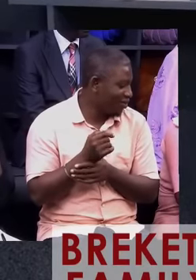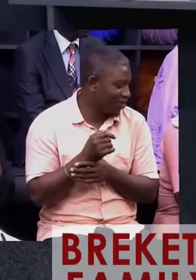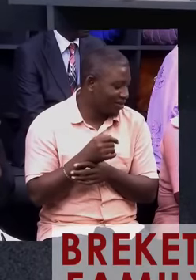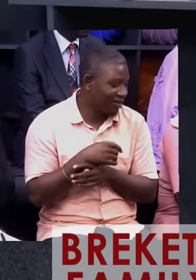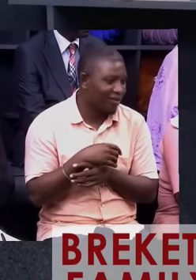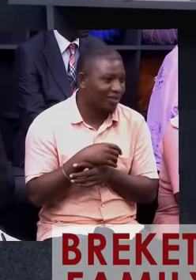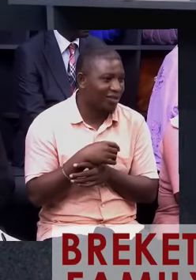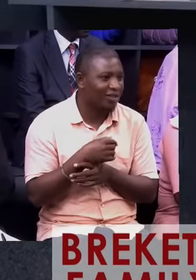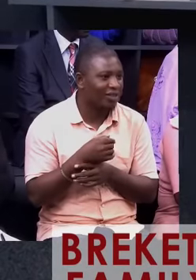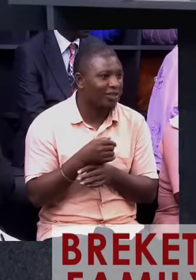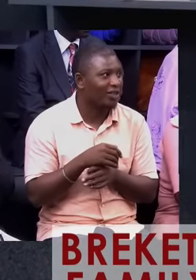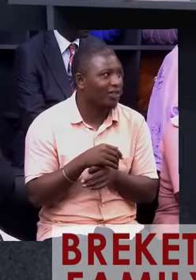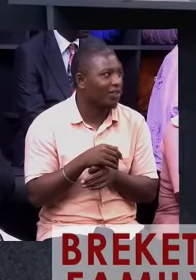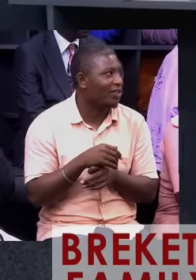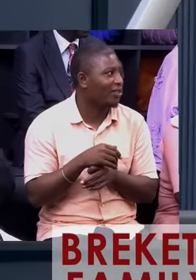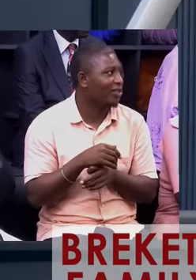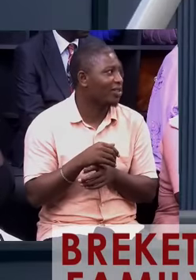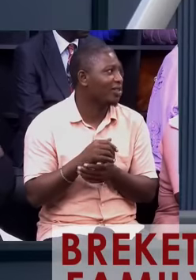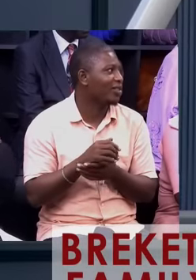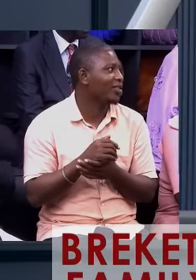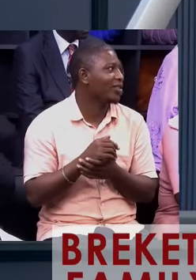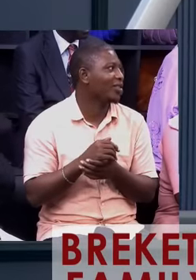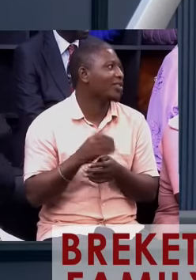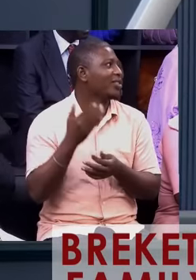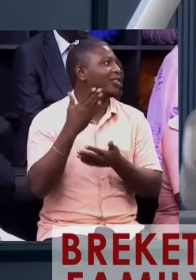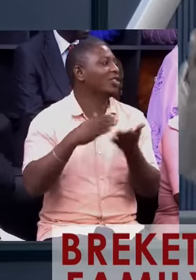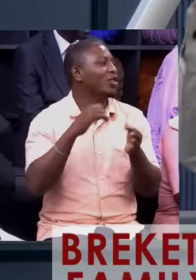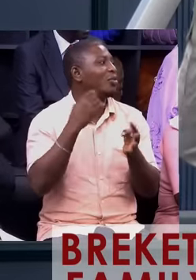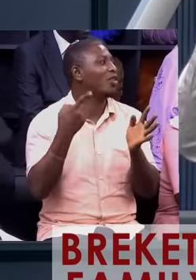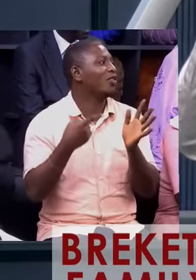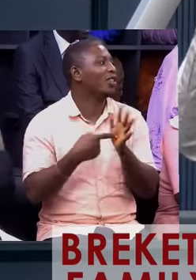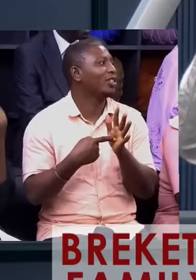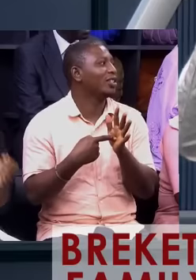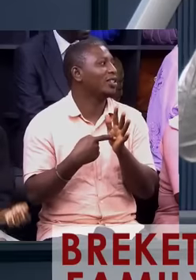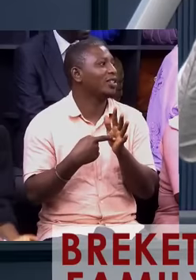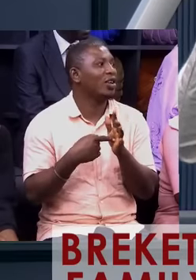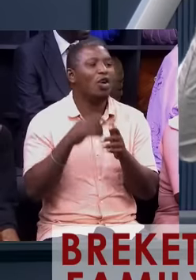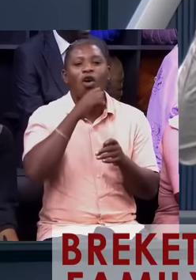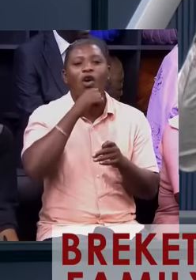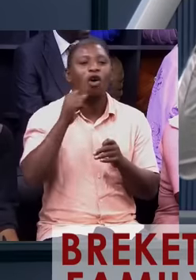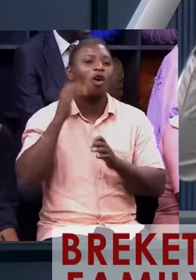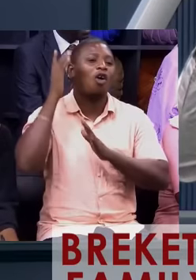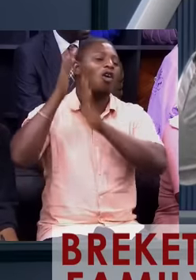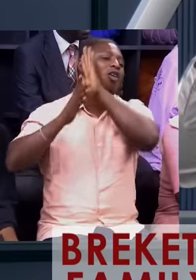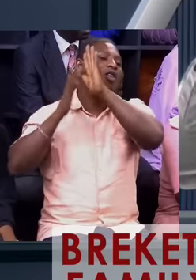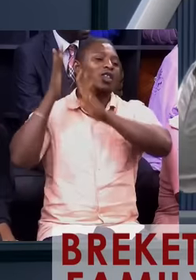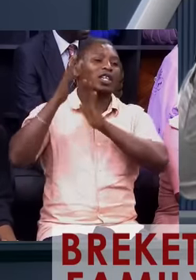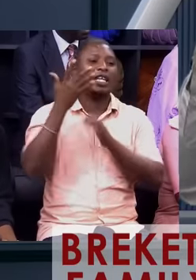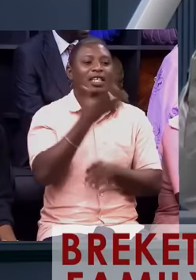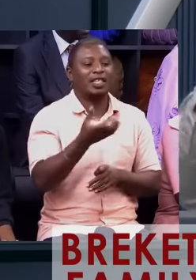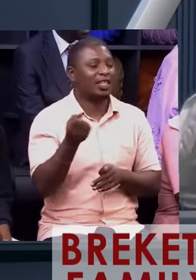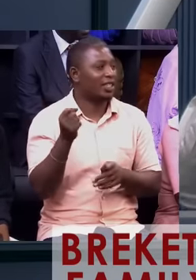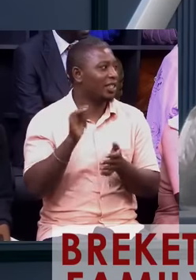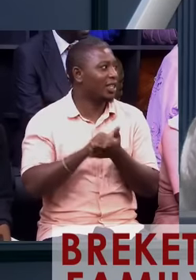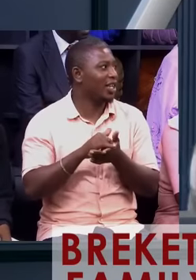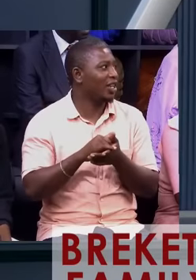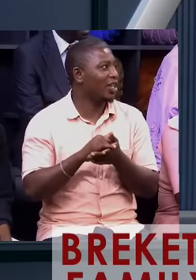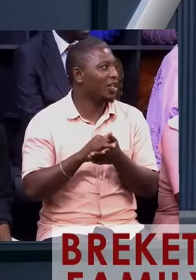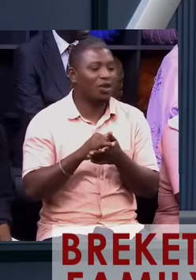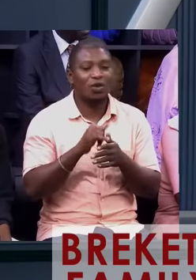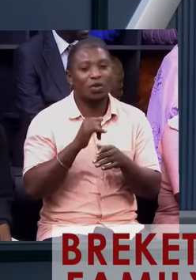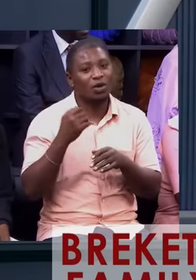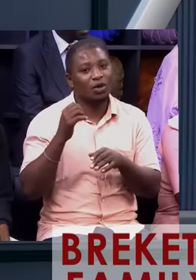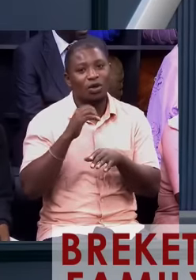now some of us some of this olden days things where we not get